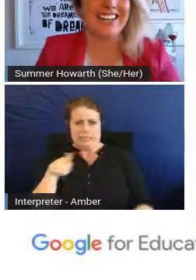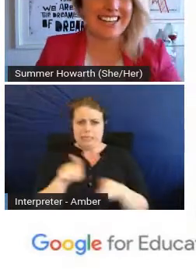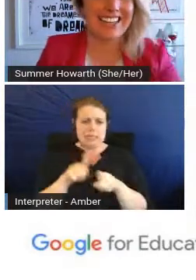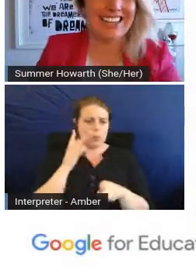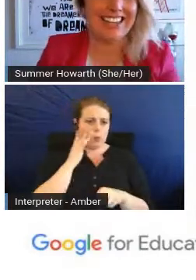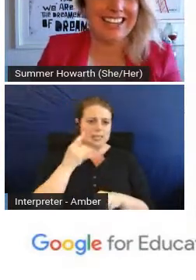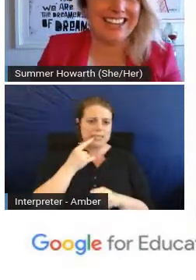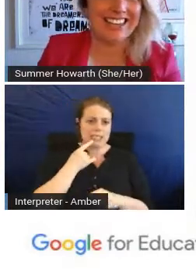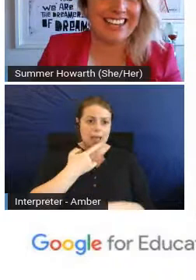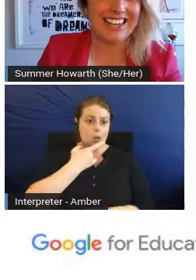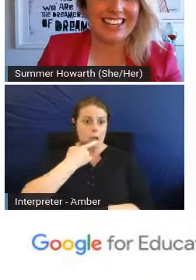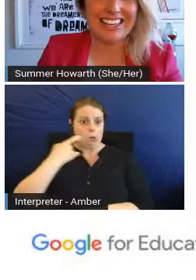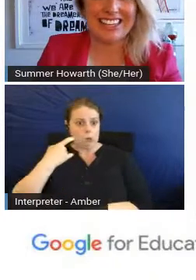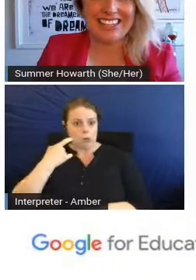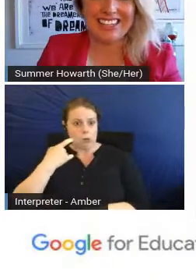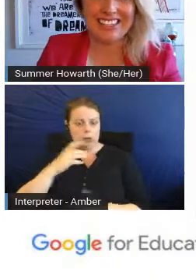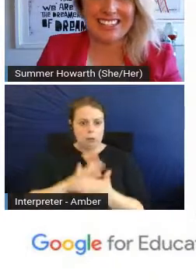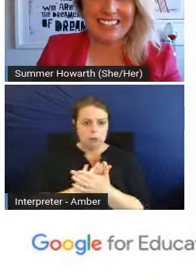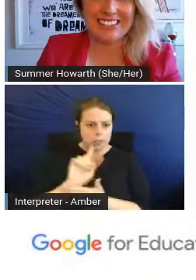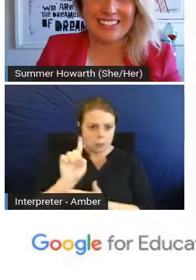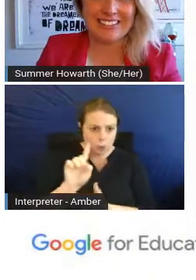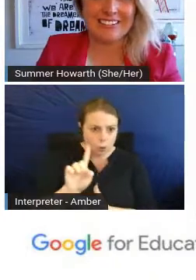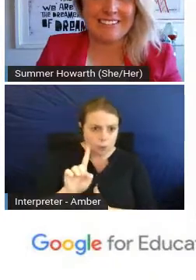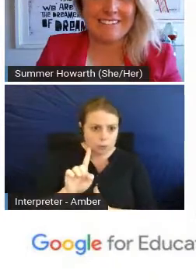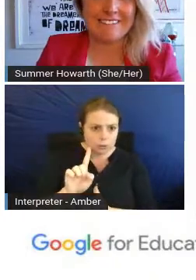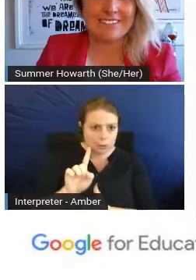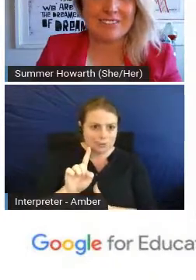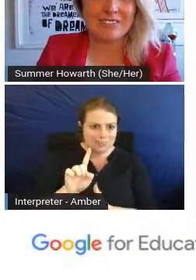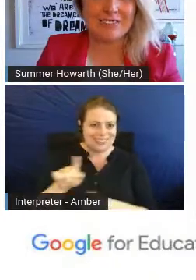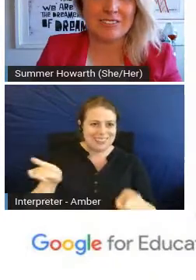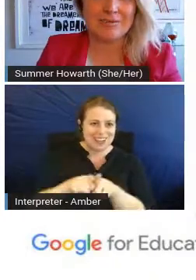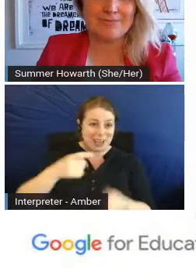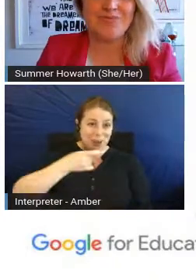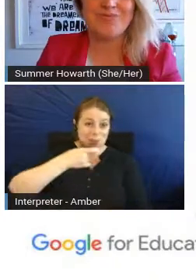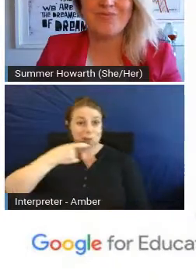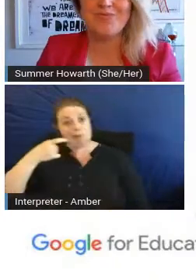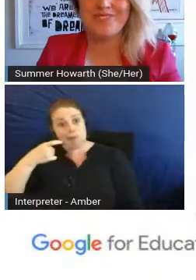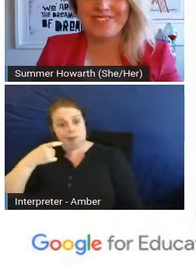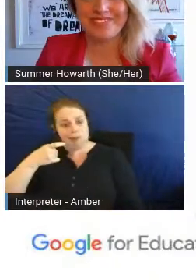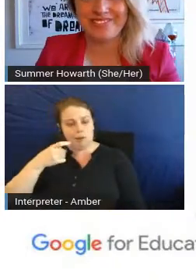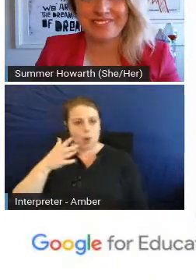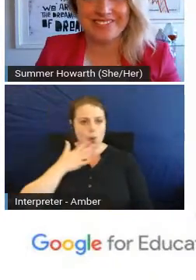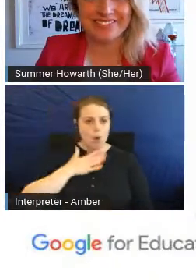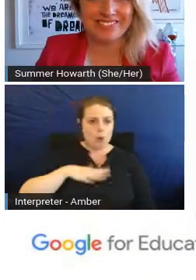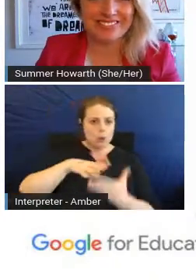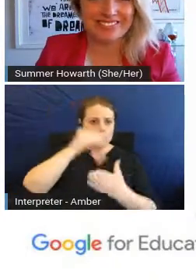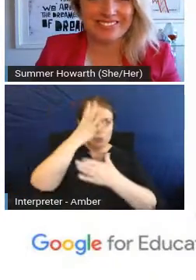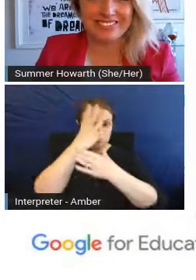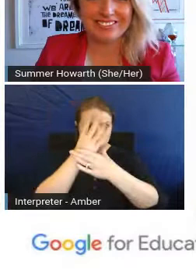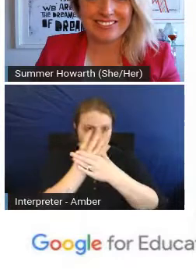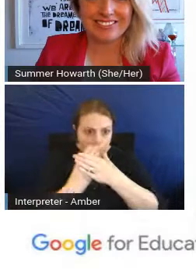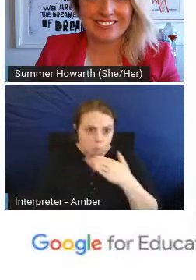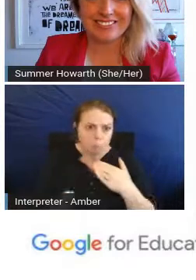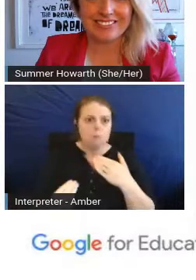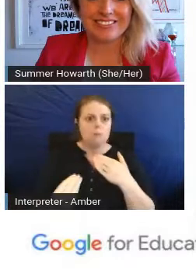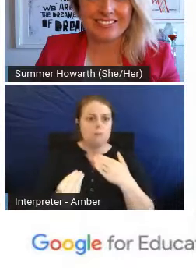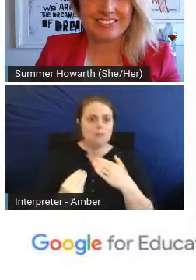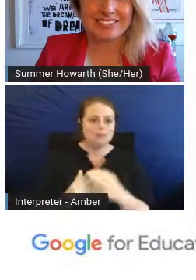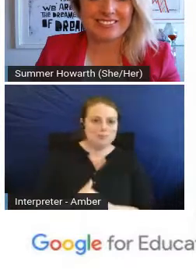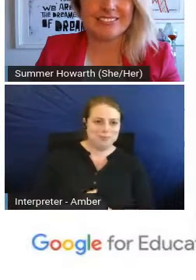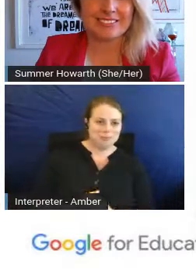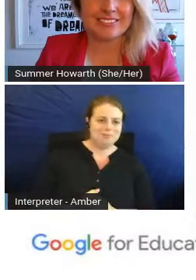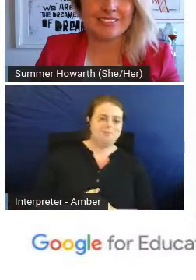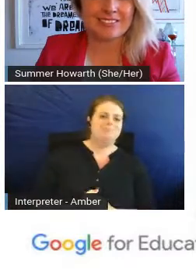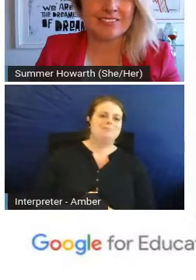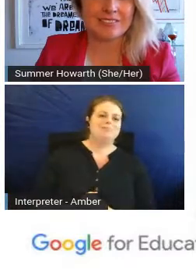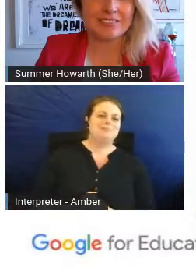What I mean by hook is literally like a hook. How do you hook people in? How do you hook young people into the learning experience?